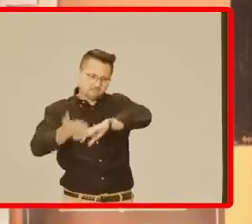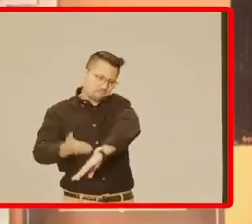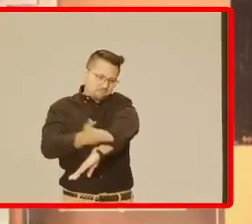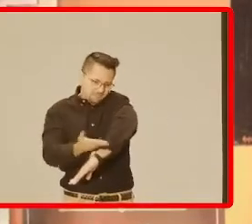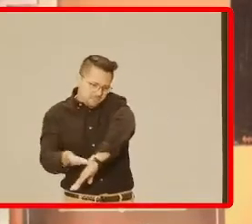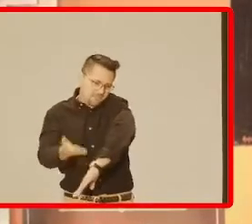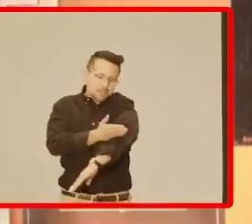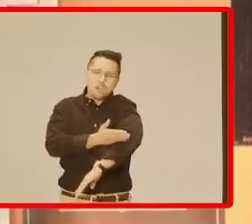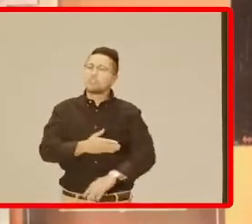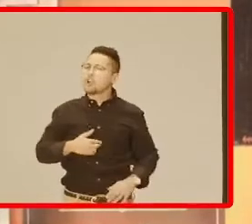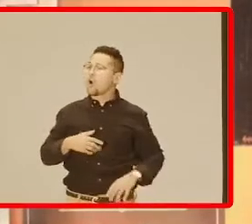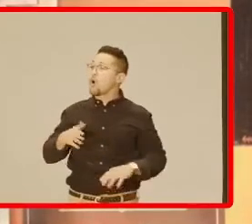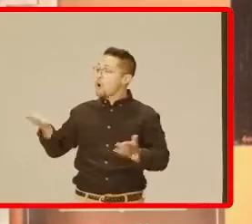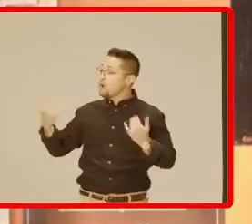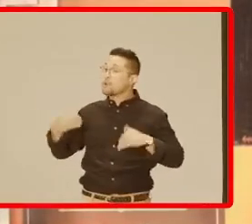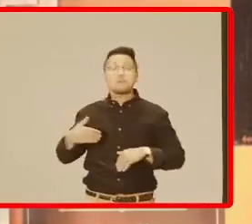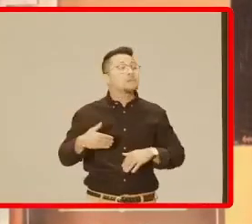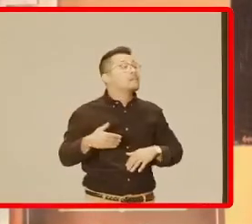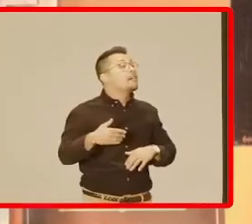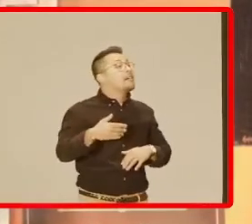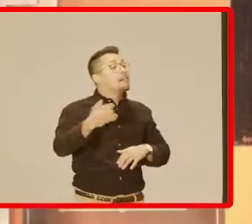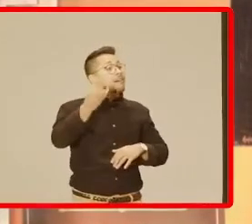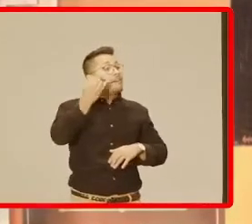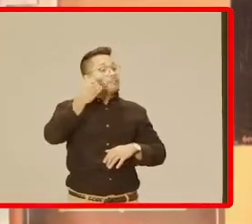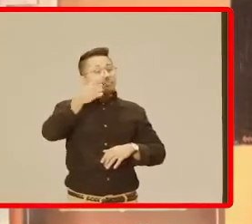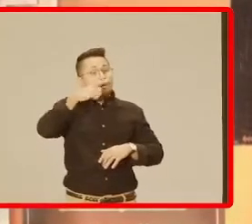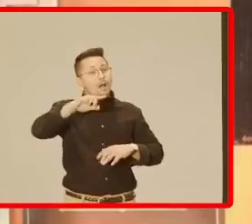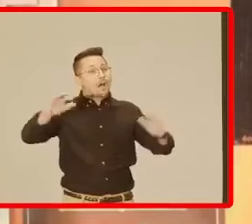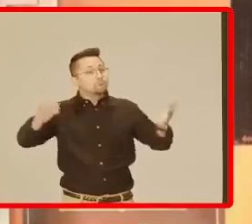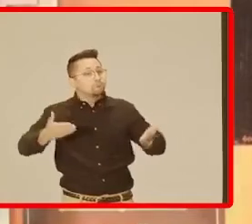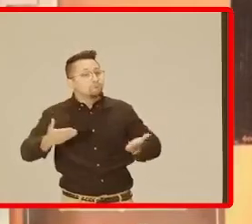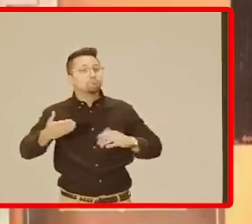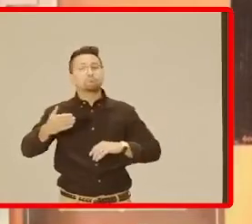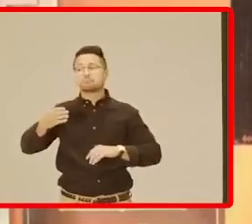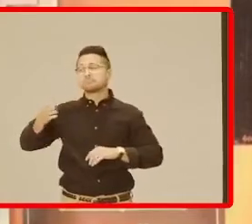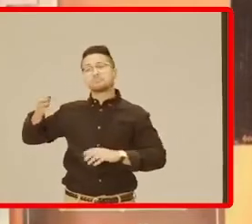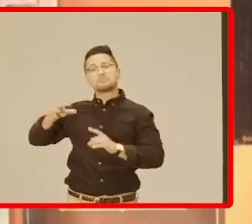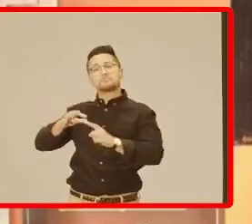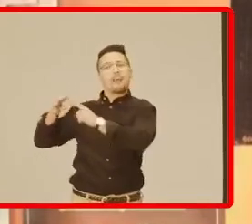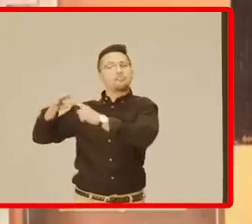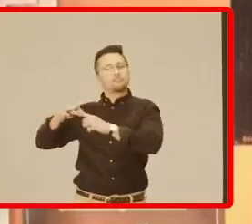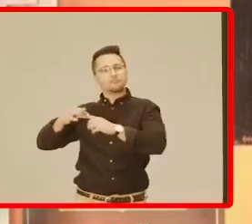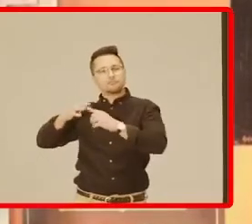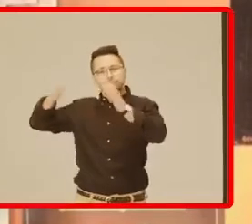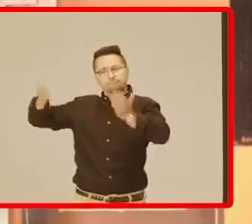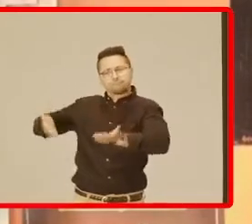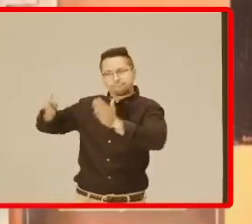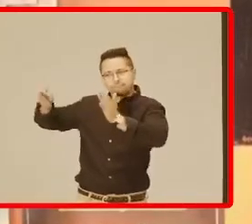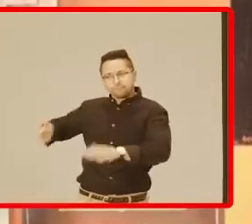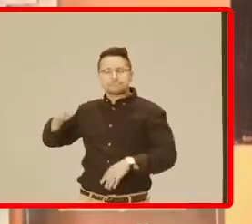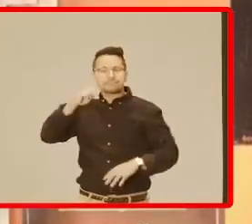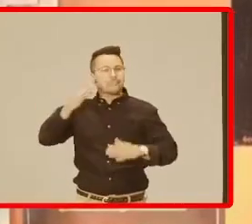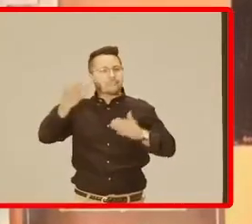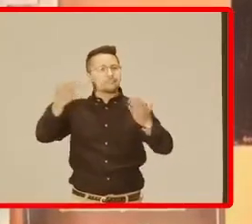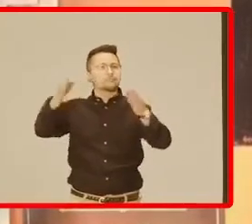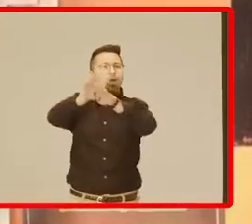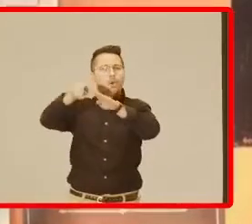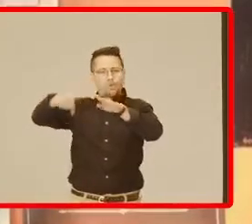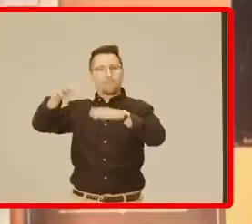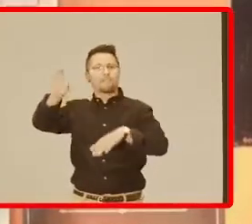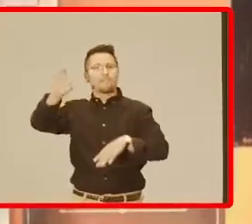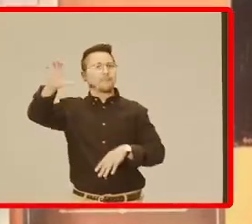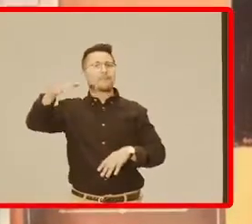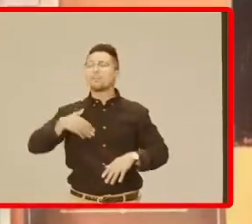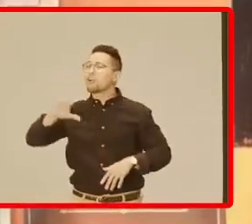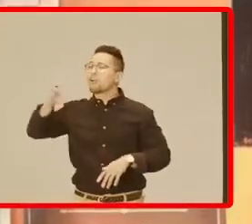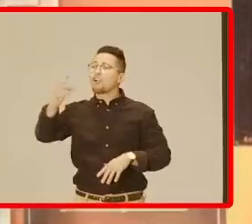father, Nick. So if you'll join me in welcoming our special guest to conclude the Family Cafe, Chris